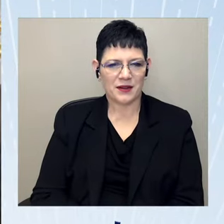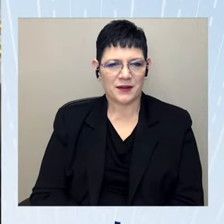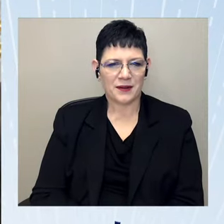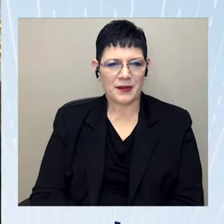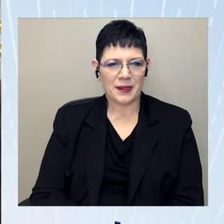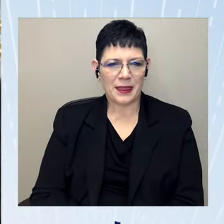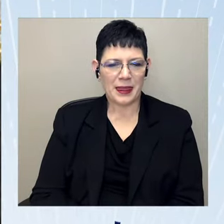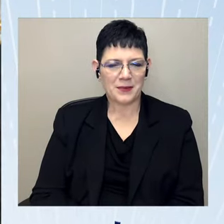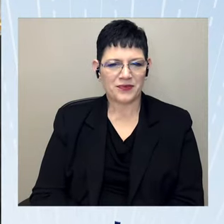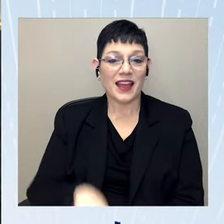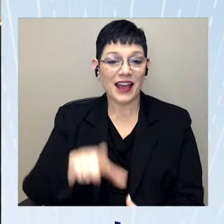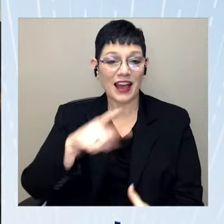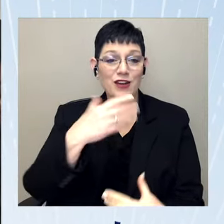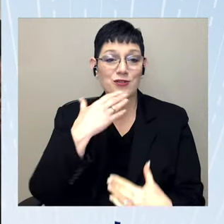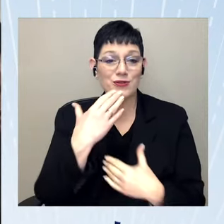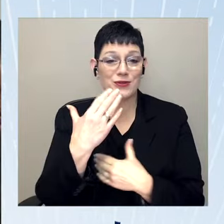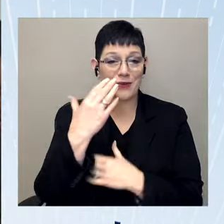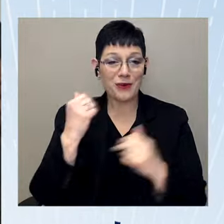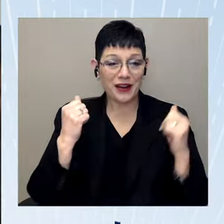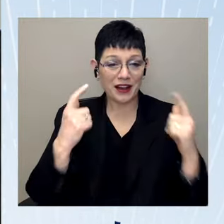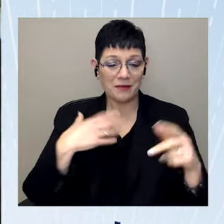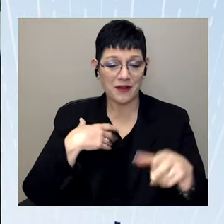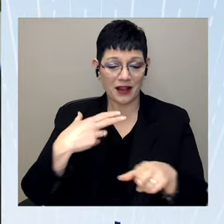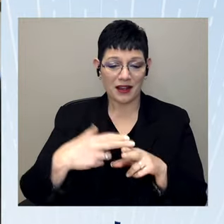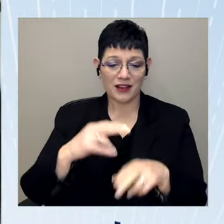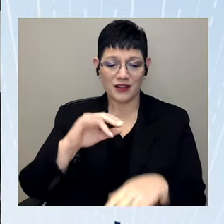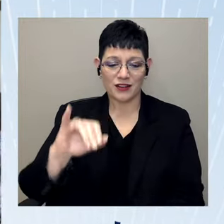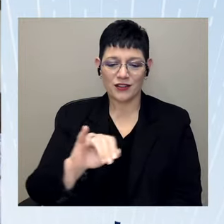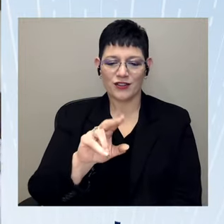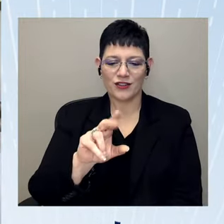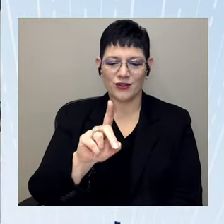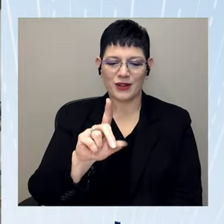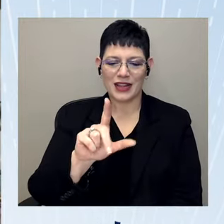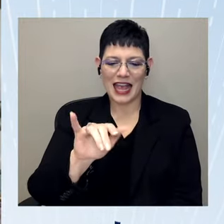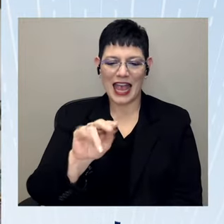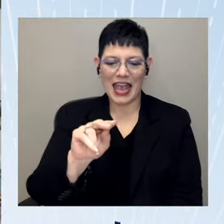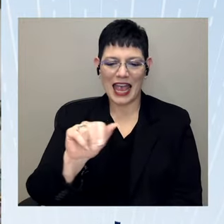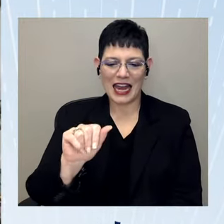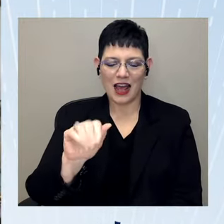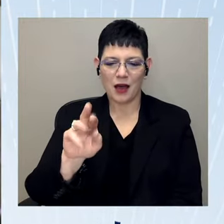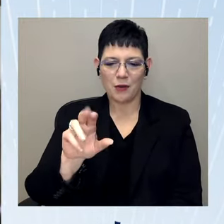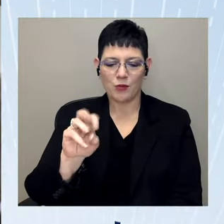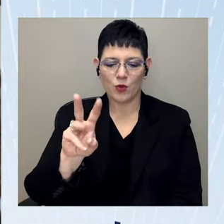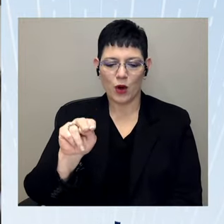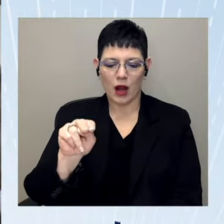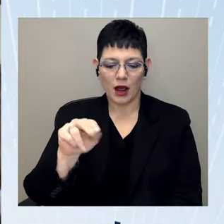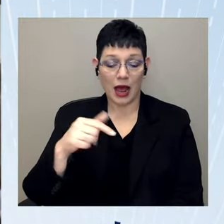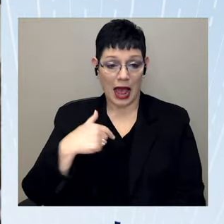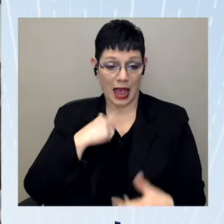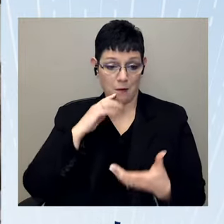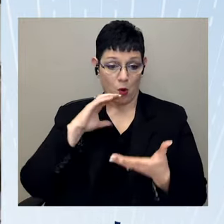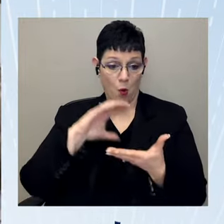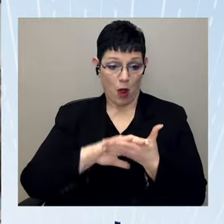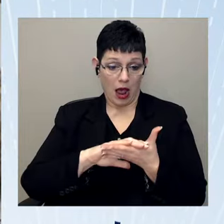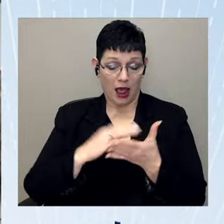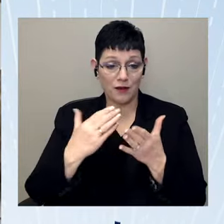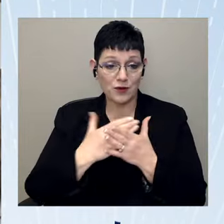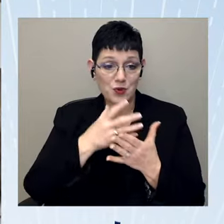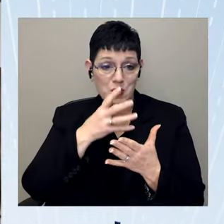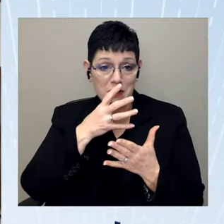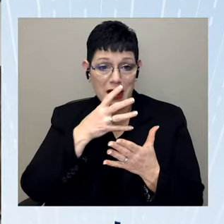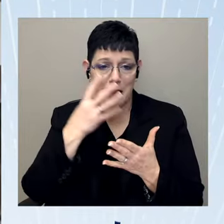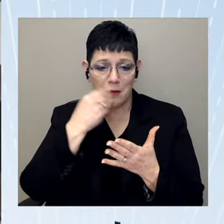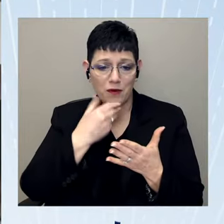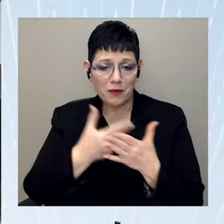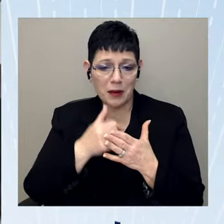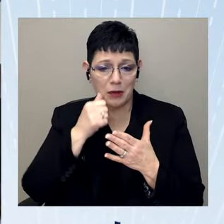Good morning, everyone. My name is Juliana Brown. I'm a wife, a new mom to a beautiful baby girl, a daughter of a